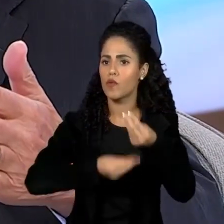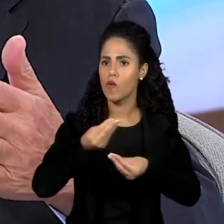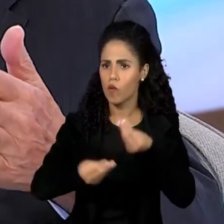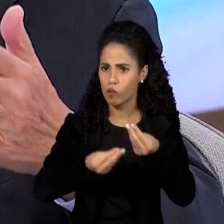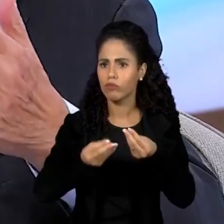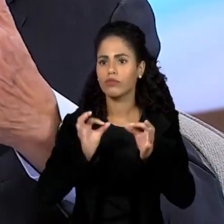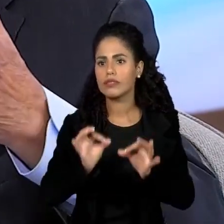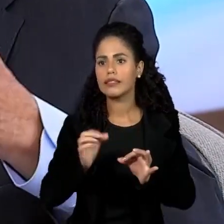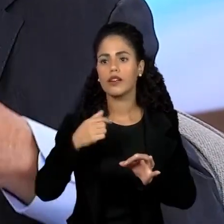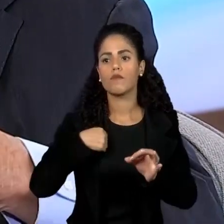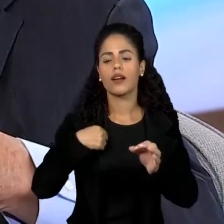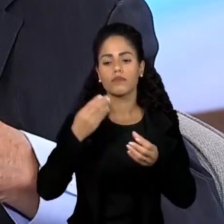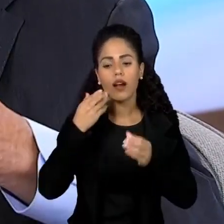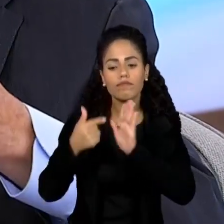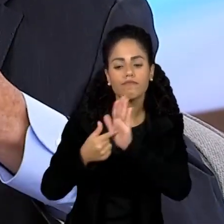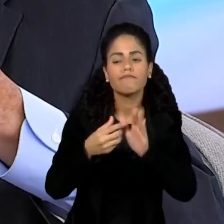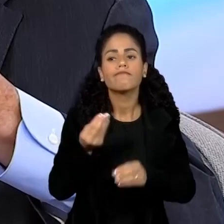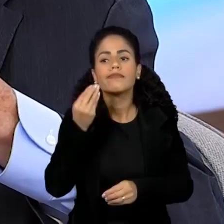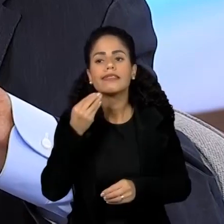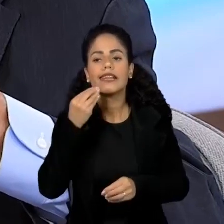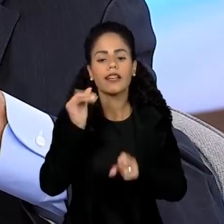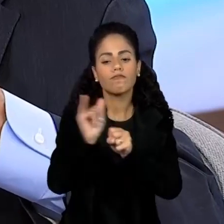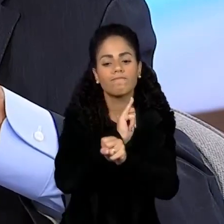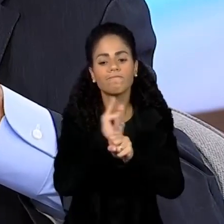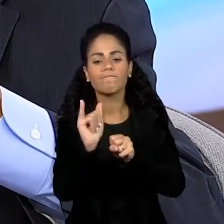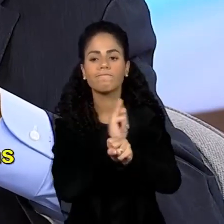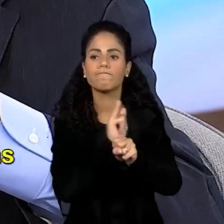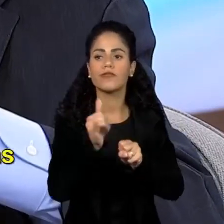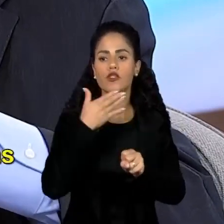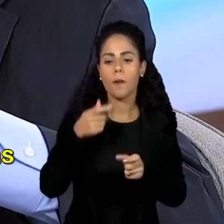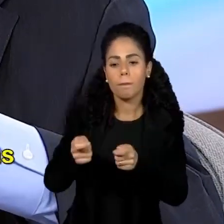supply-side inflation.